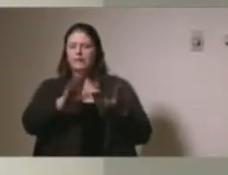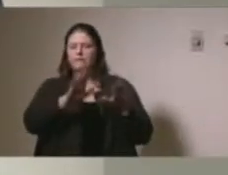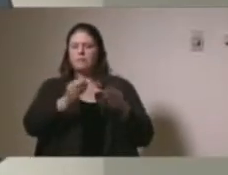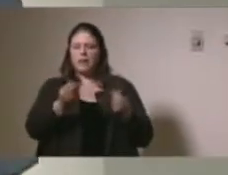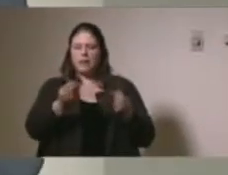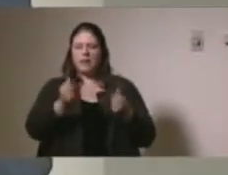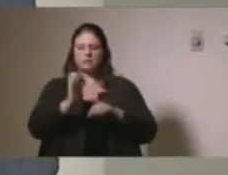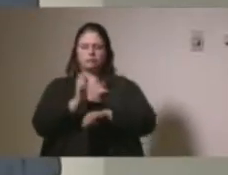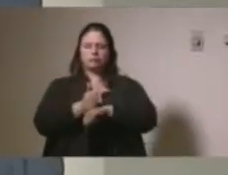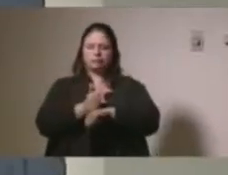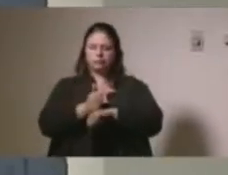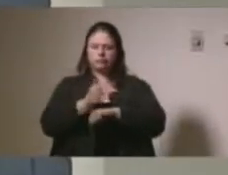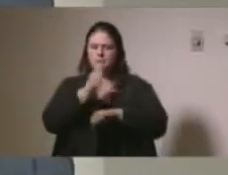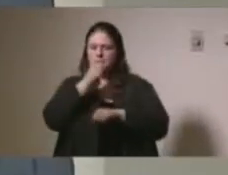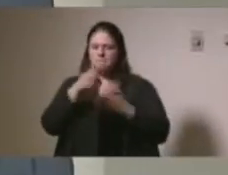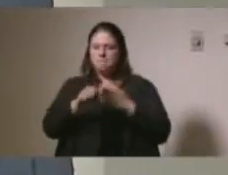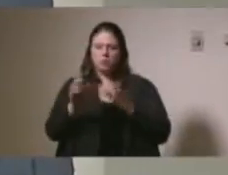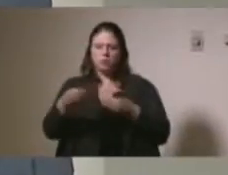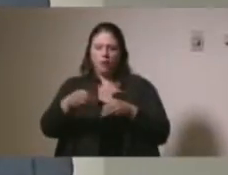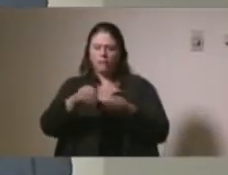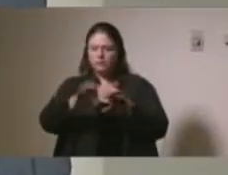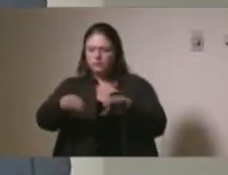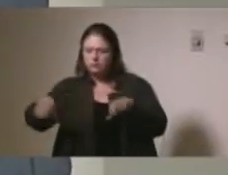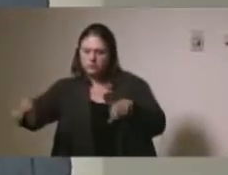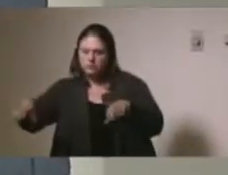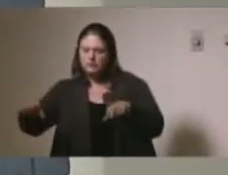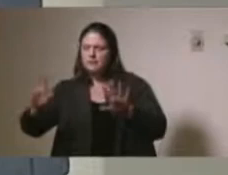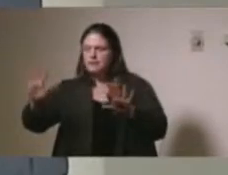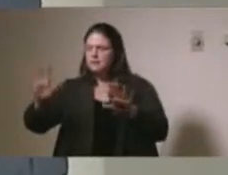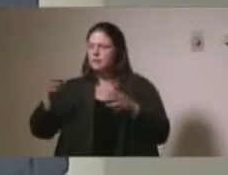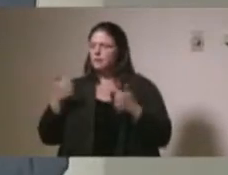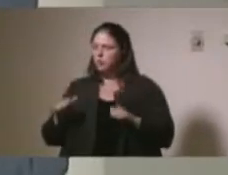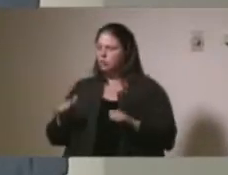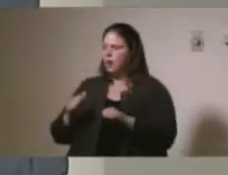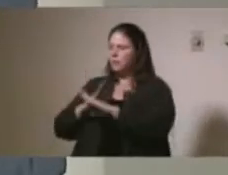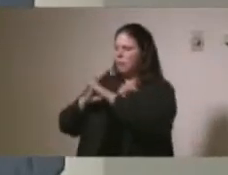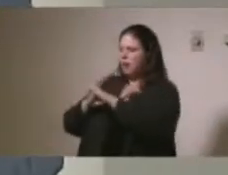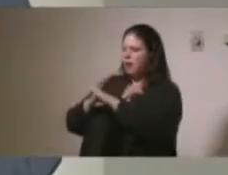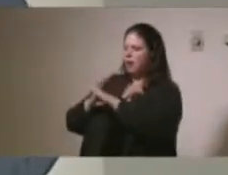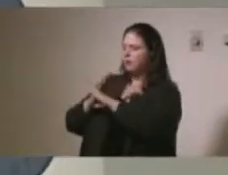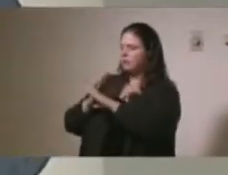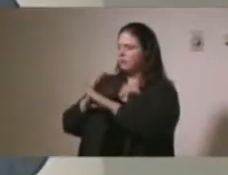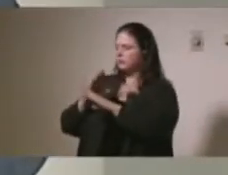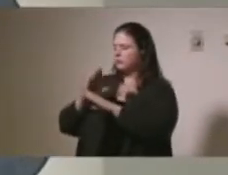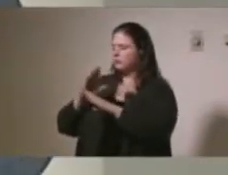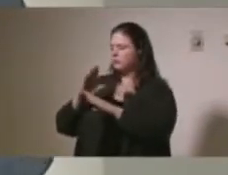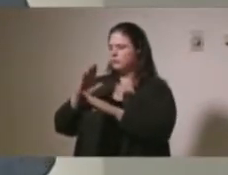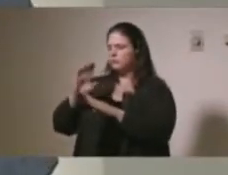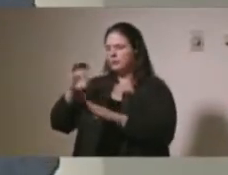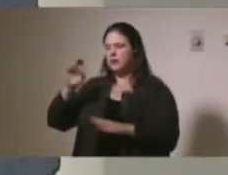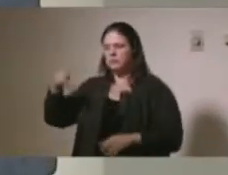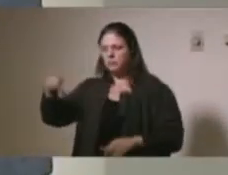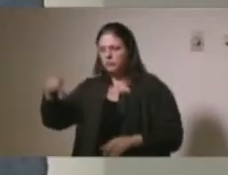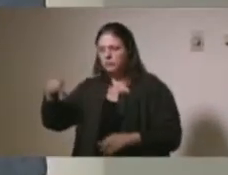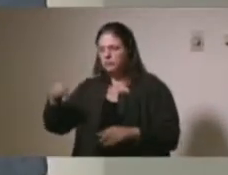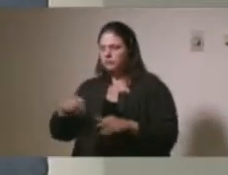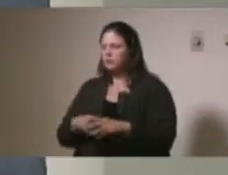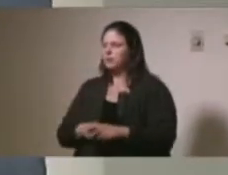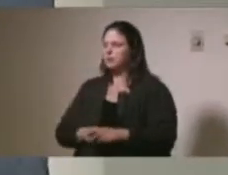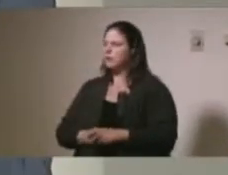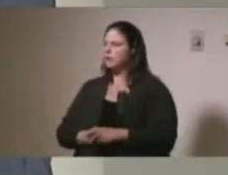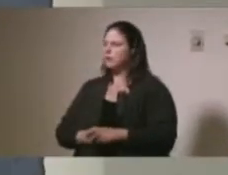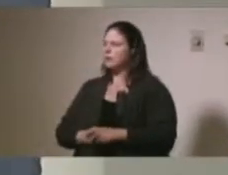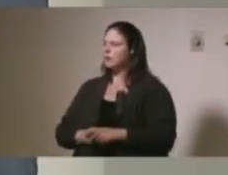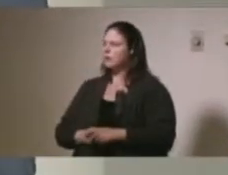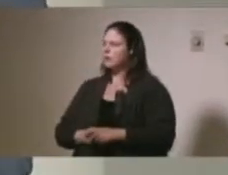try and block the employer. We're going to have the convention